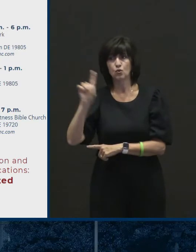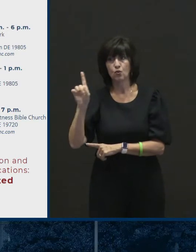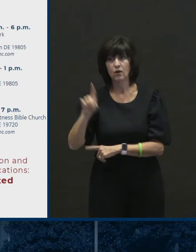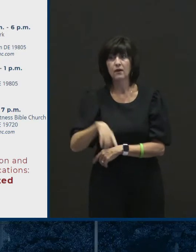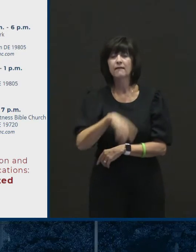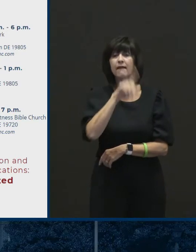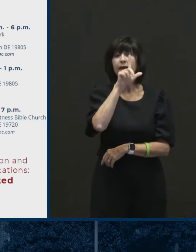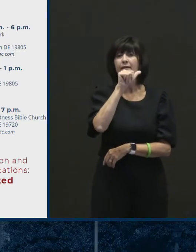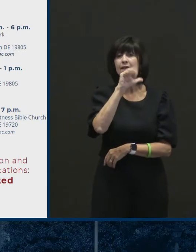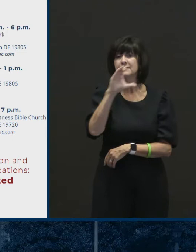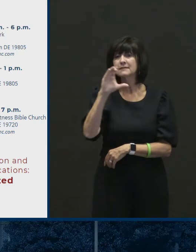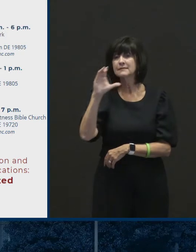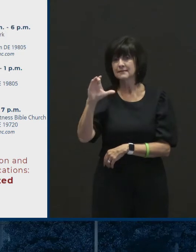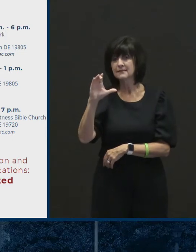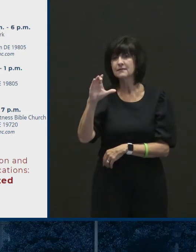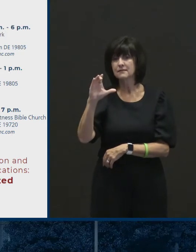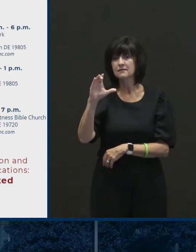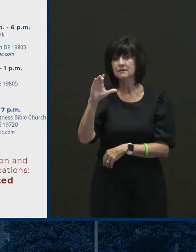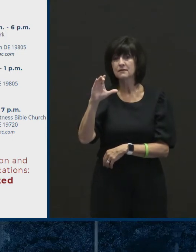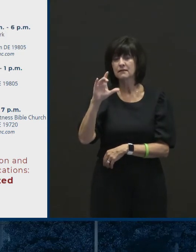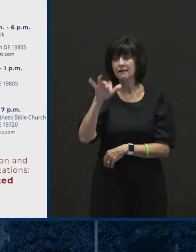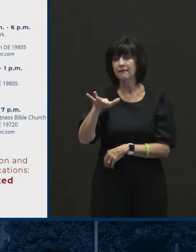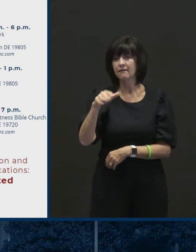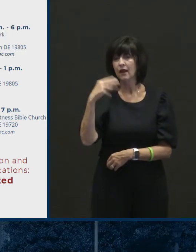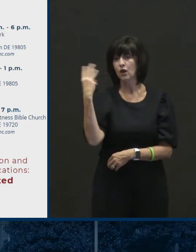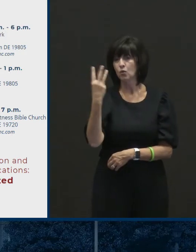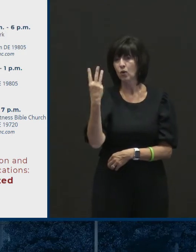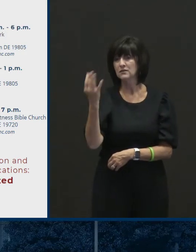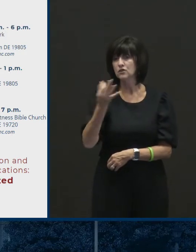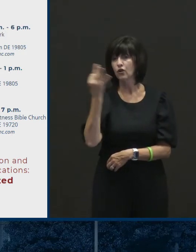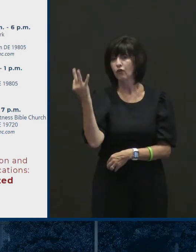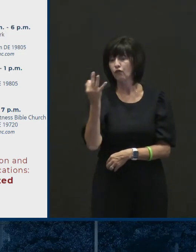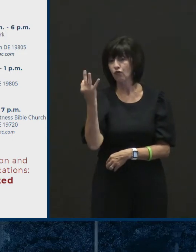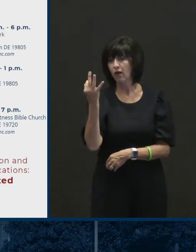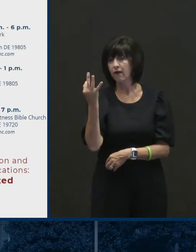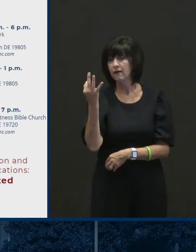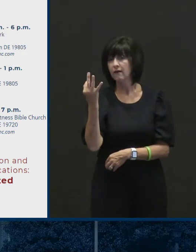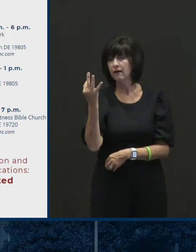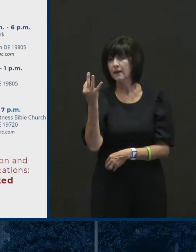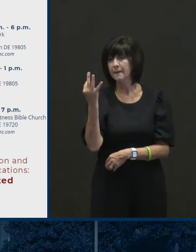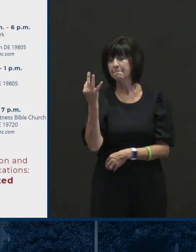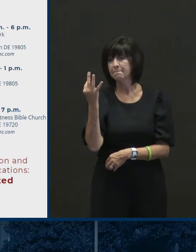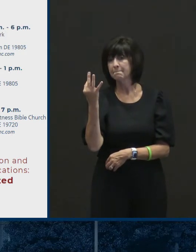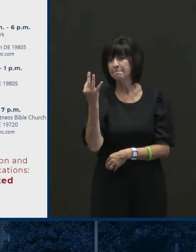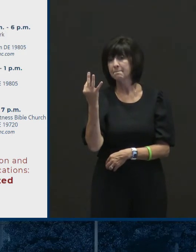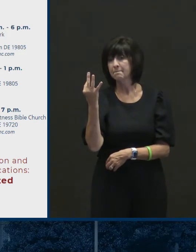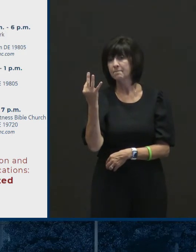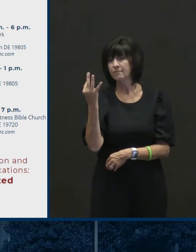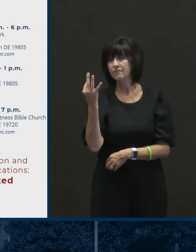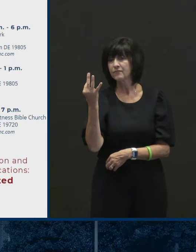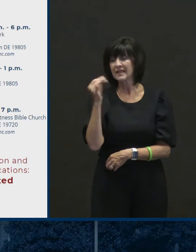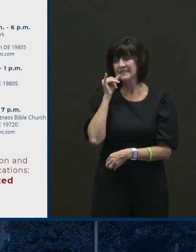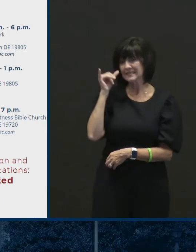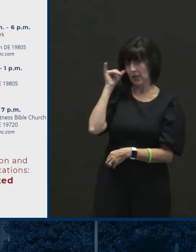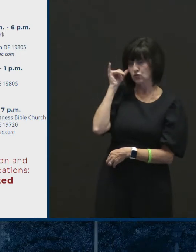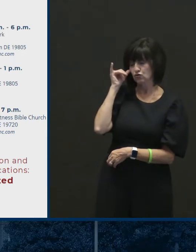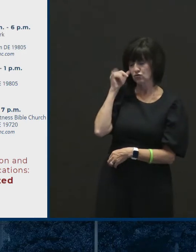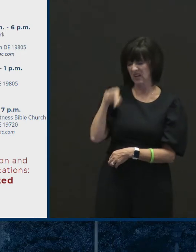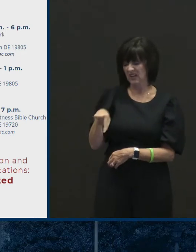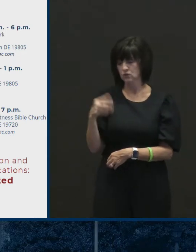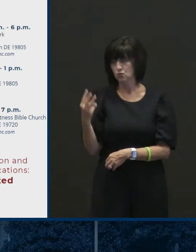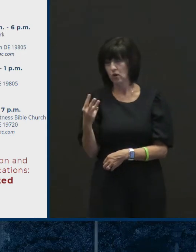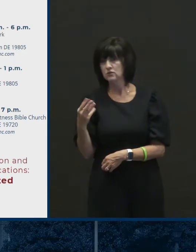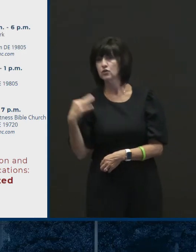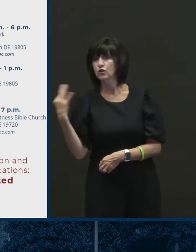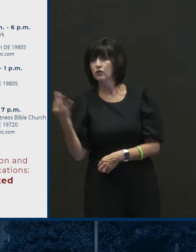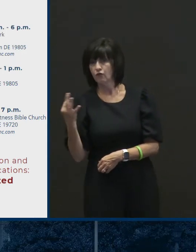that is Wednesday, Friday, and I believe it was yesterday as well. They are